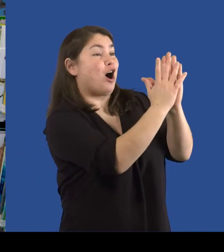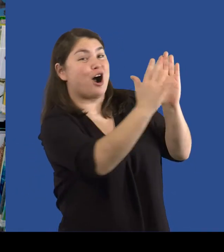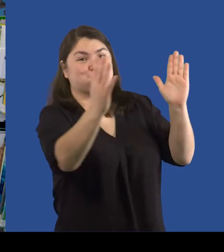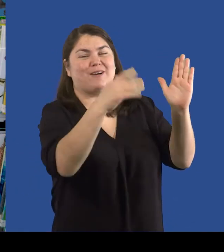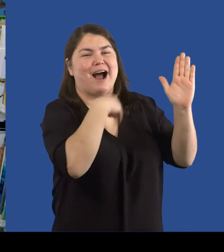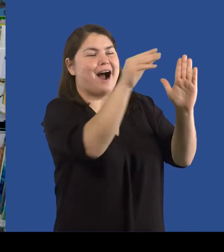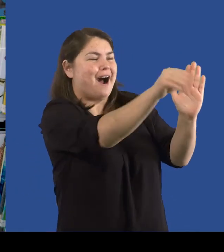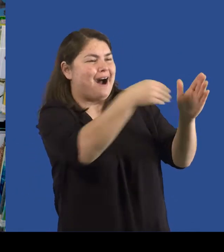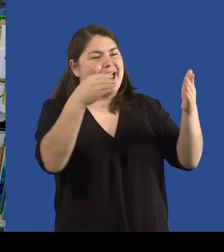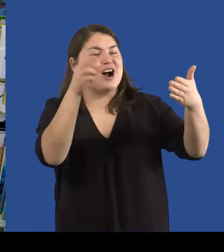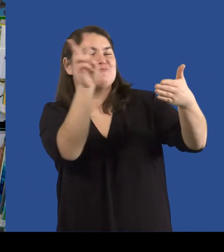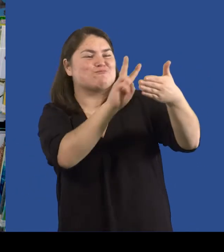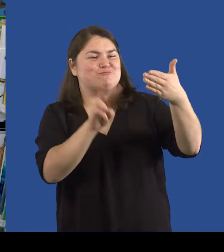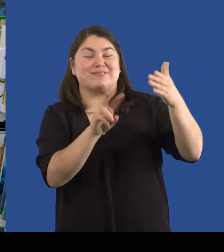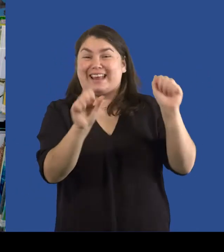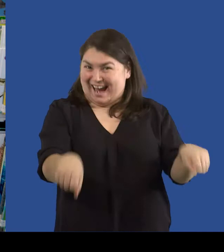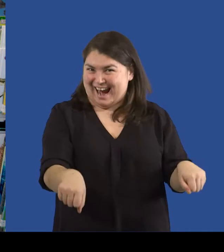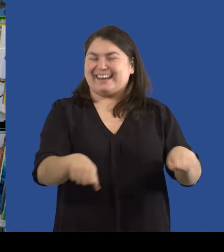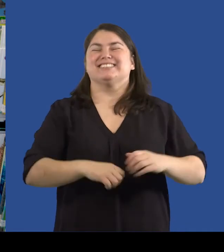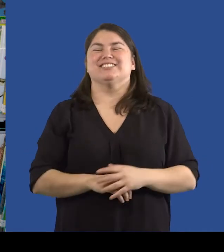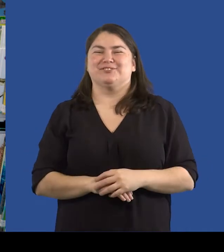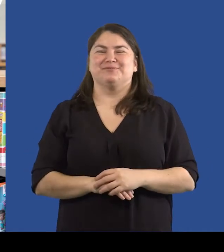I can choose books.